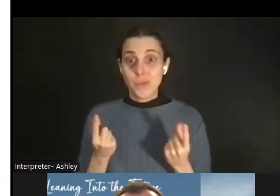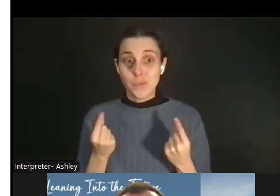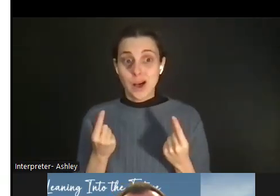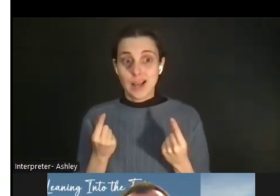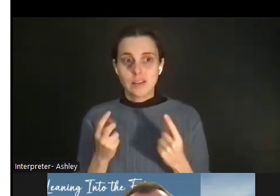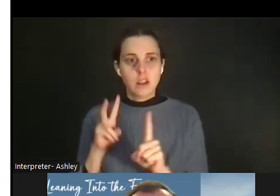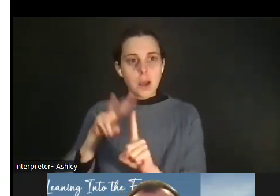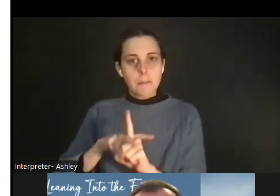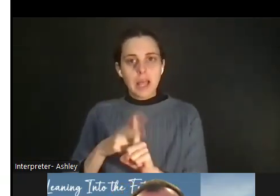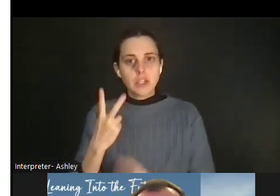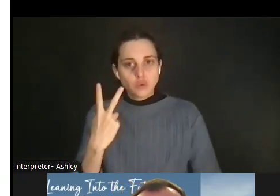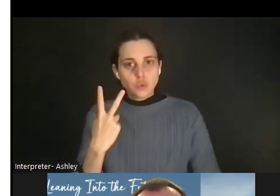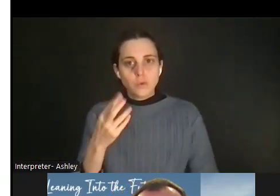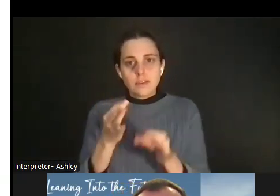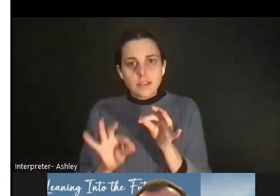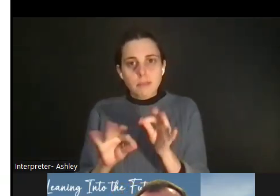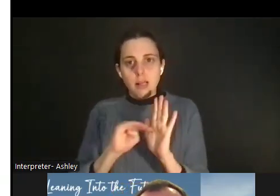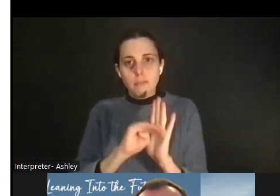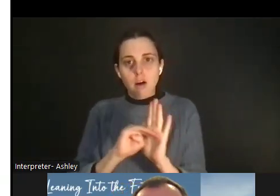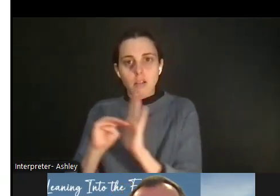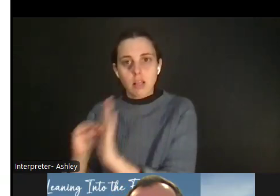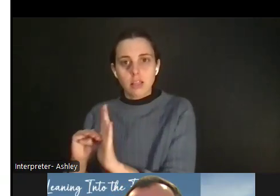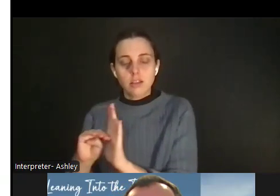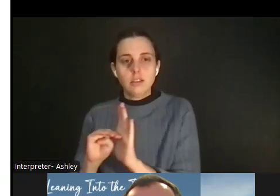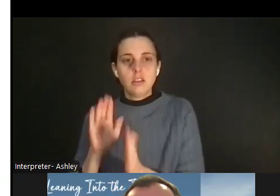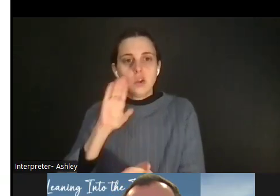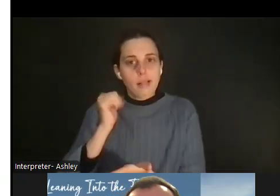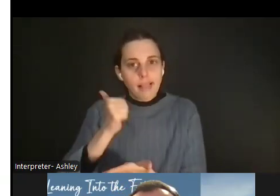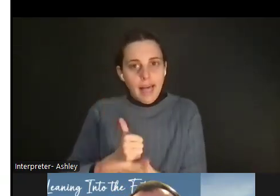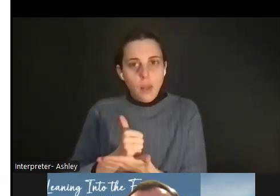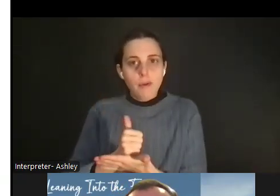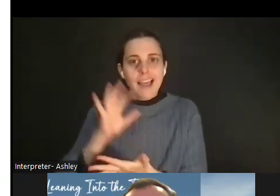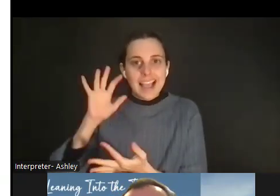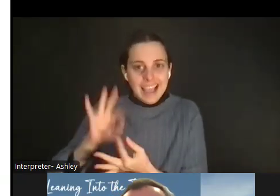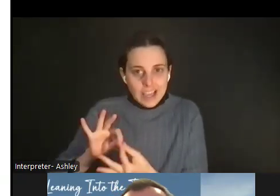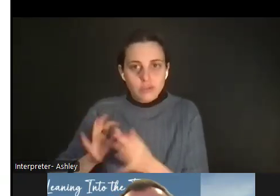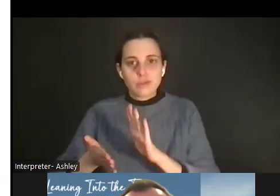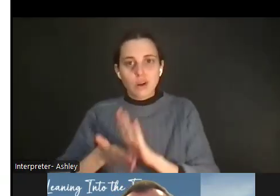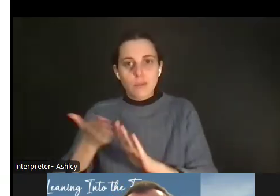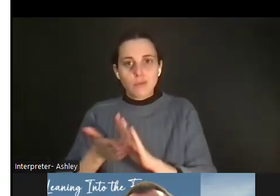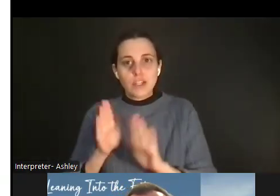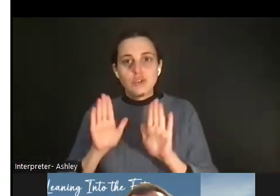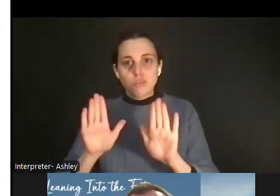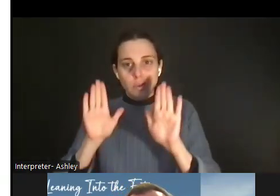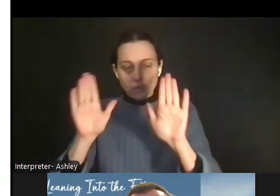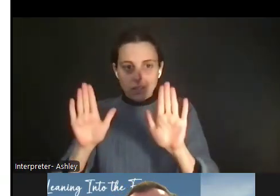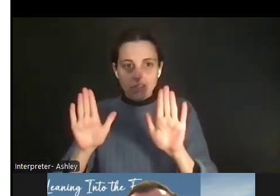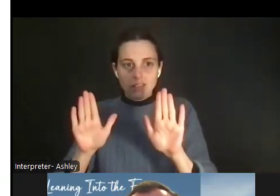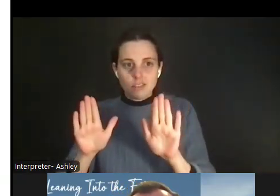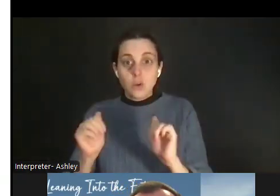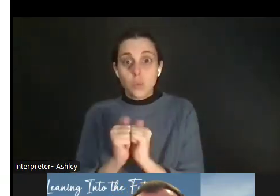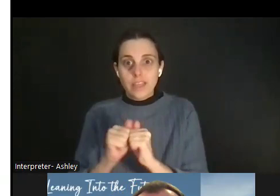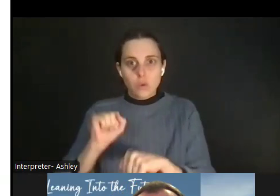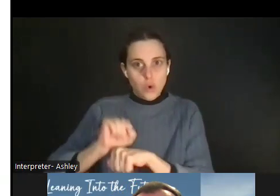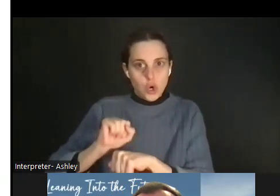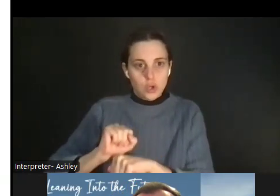simple models anchors the operational excellence closest to the work, right? But not only that,